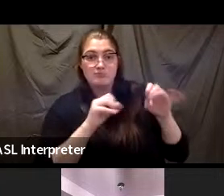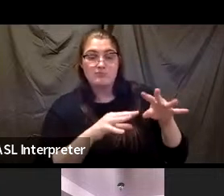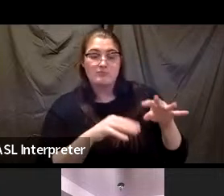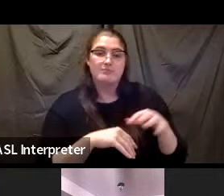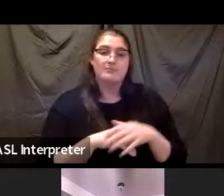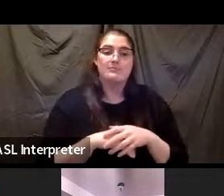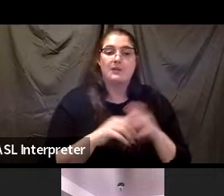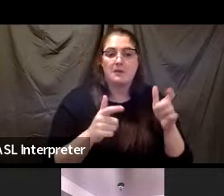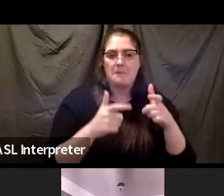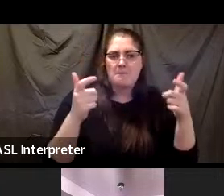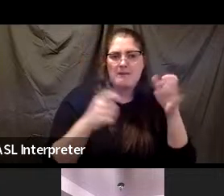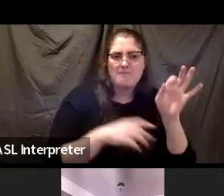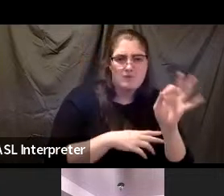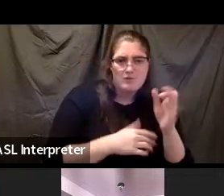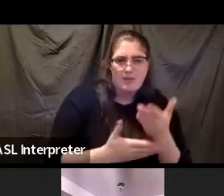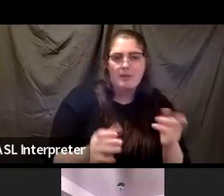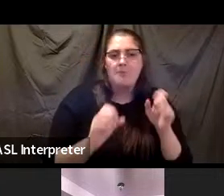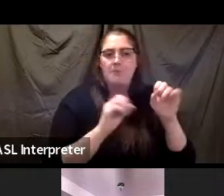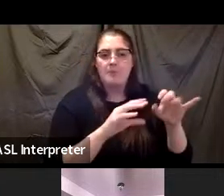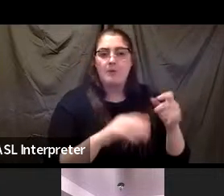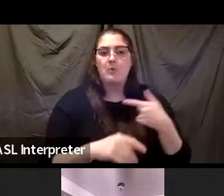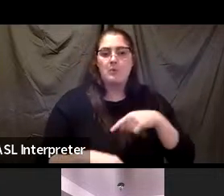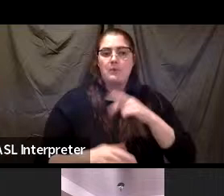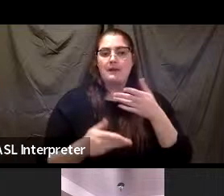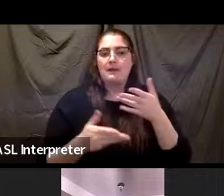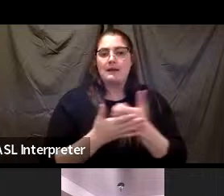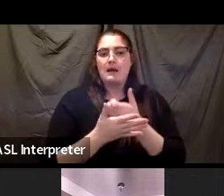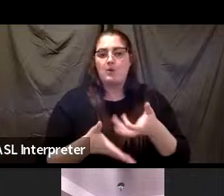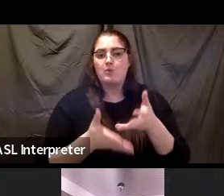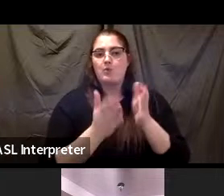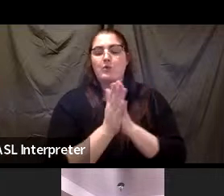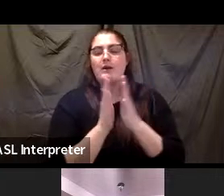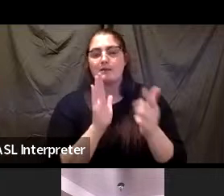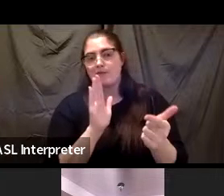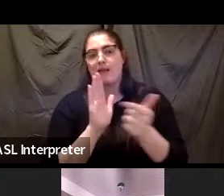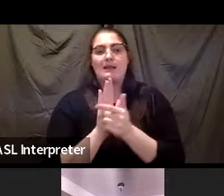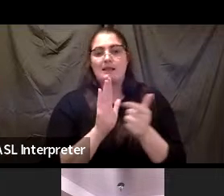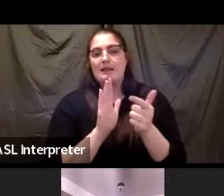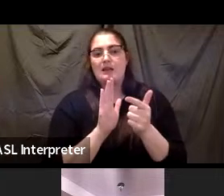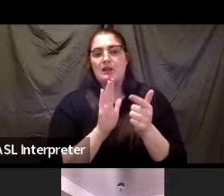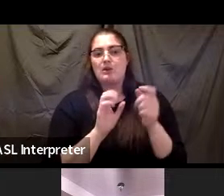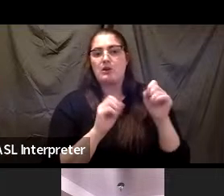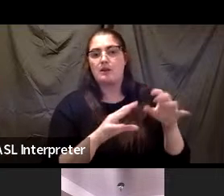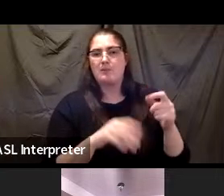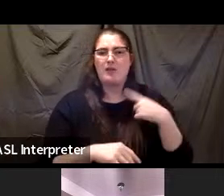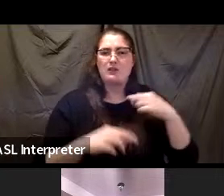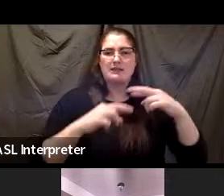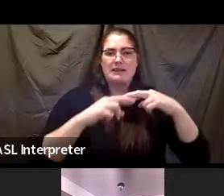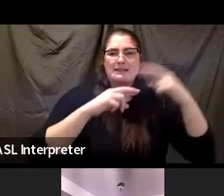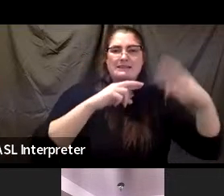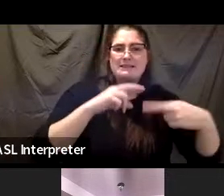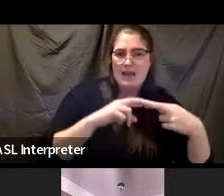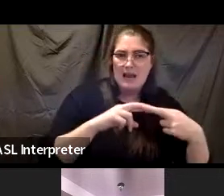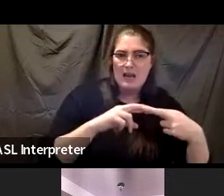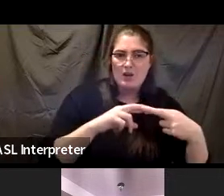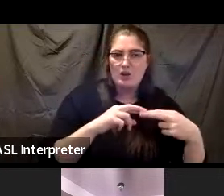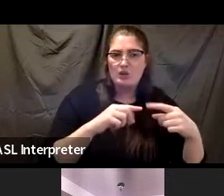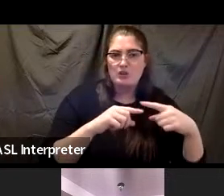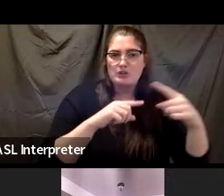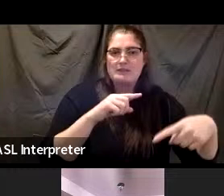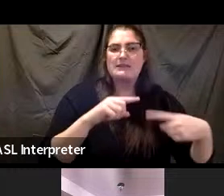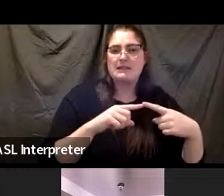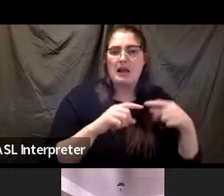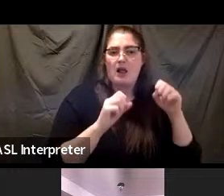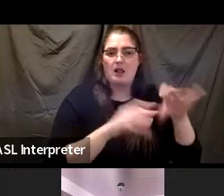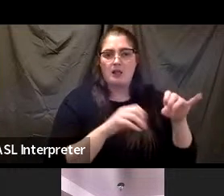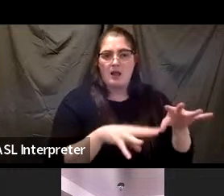get a request for illegal dumping. There's a tire dumper. I think this was also on Twitter as well. There's a tire dumper that's